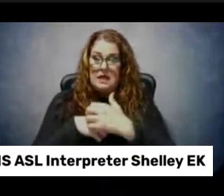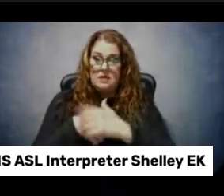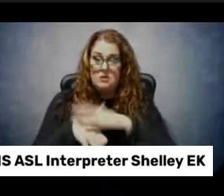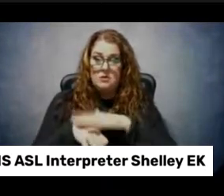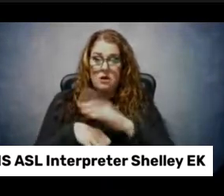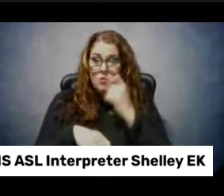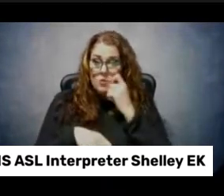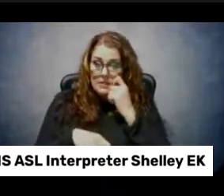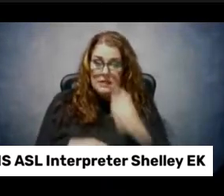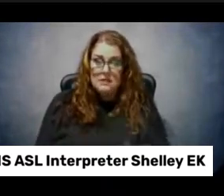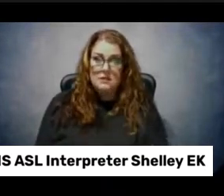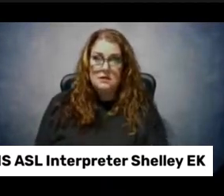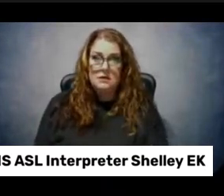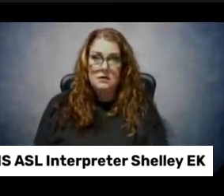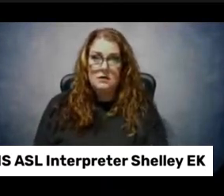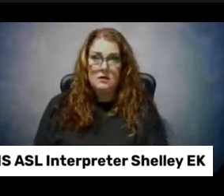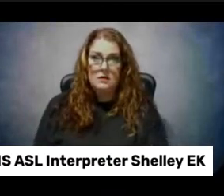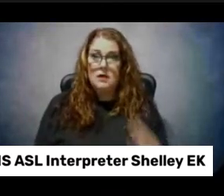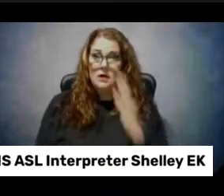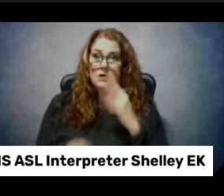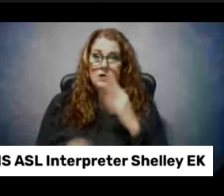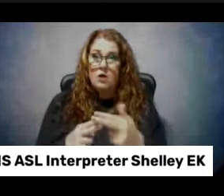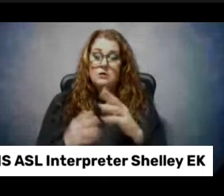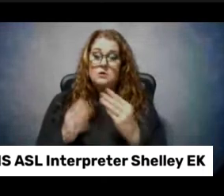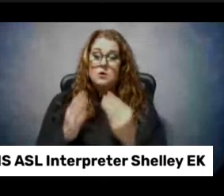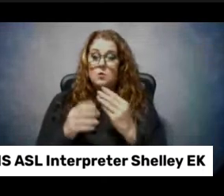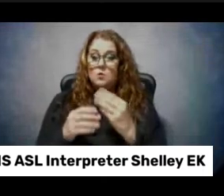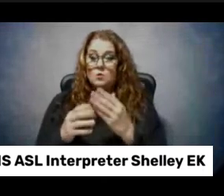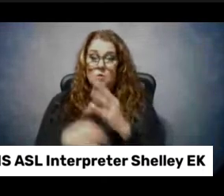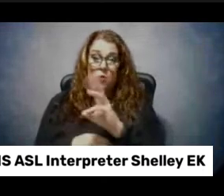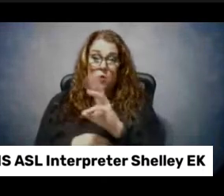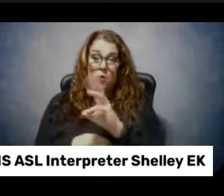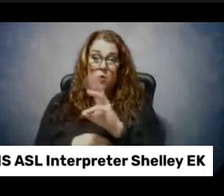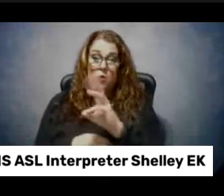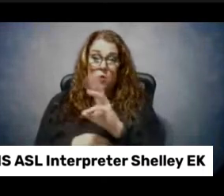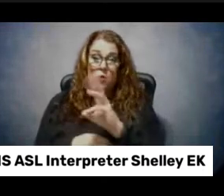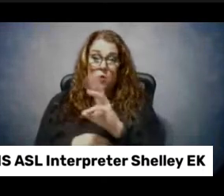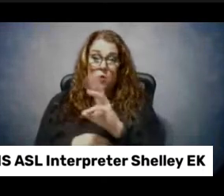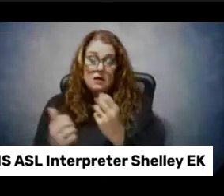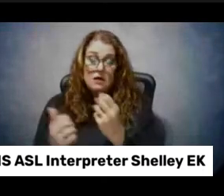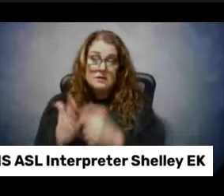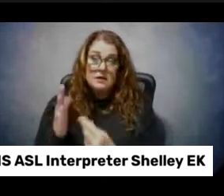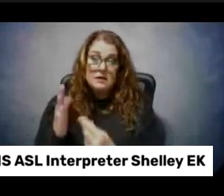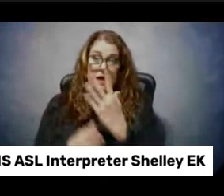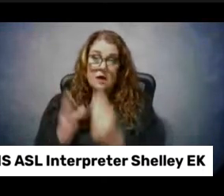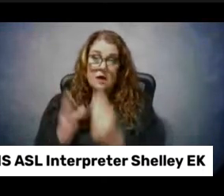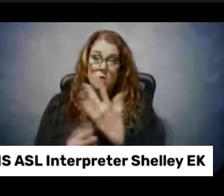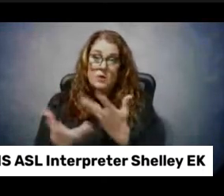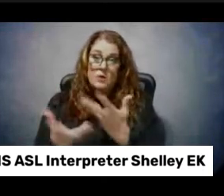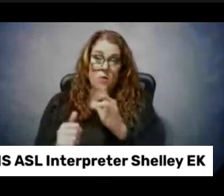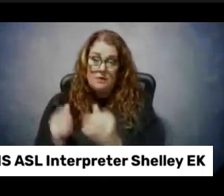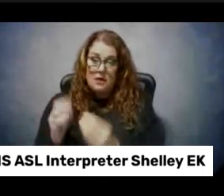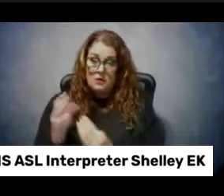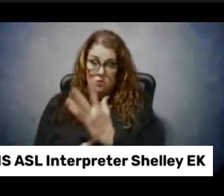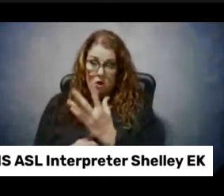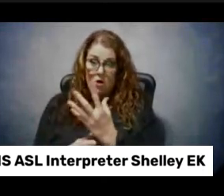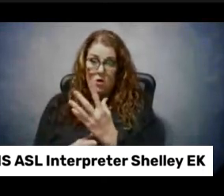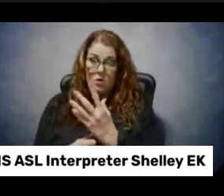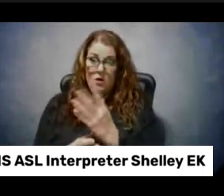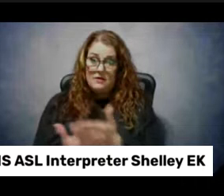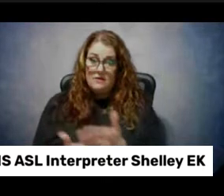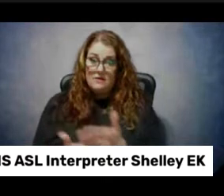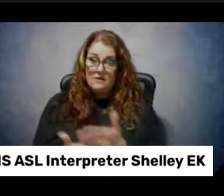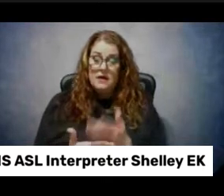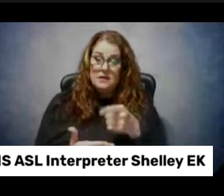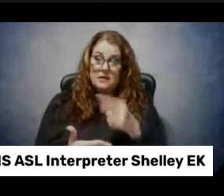skin. This is known as a weed to many, but we understand that a weed is just a plant growing where we don't want it to. And in fact, this and many